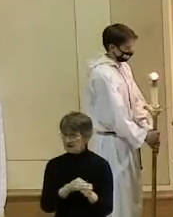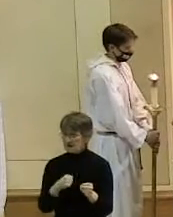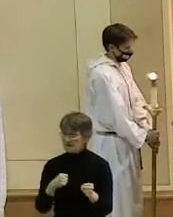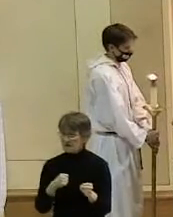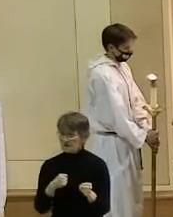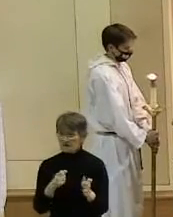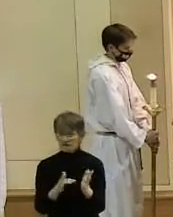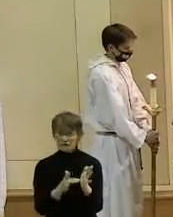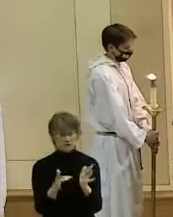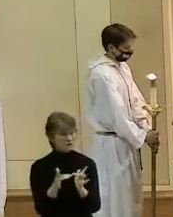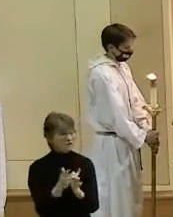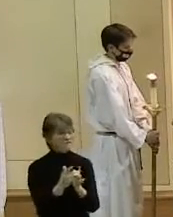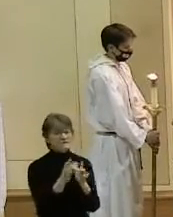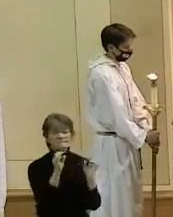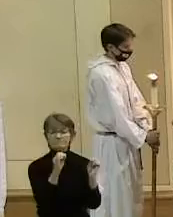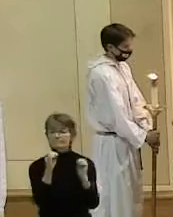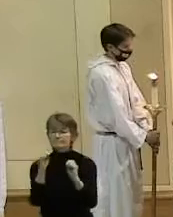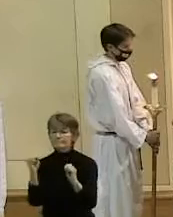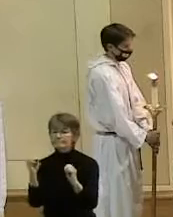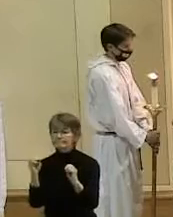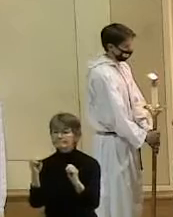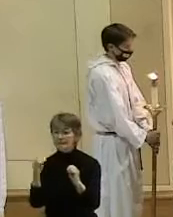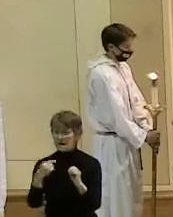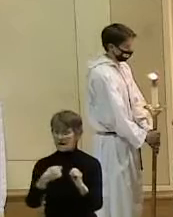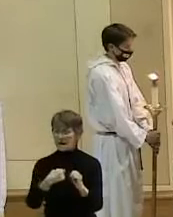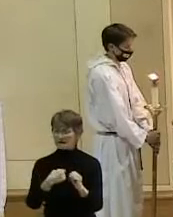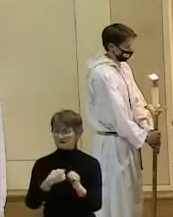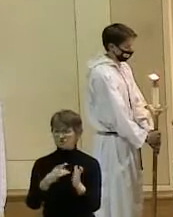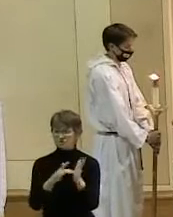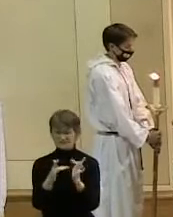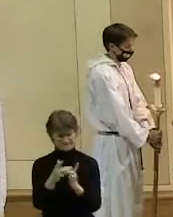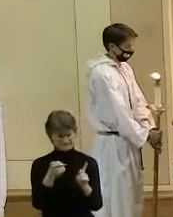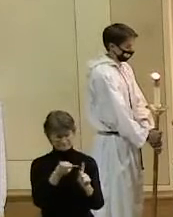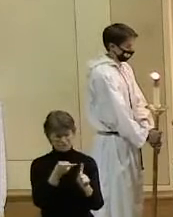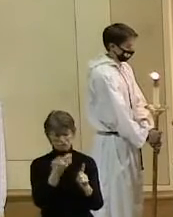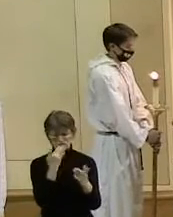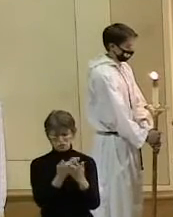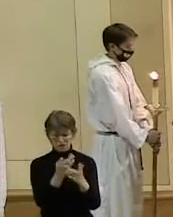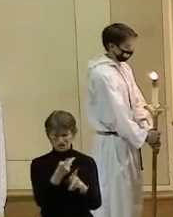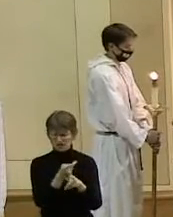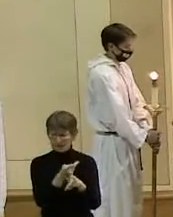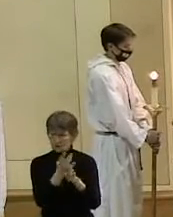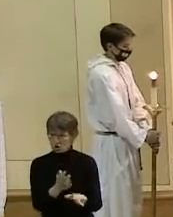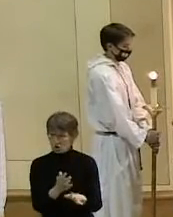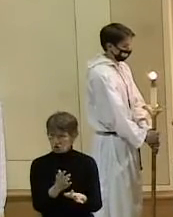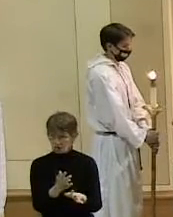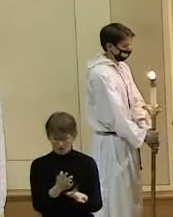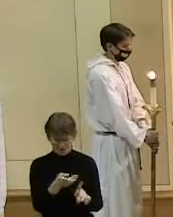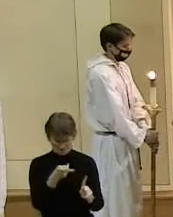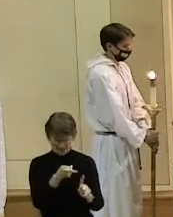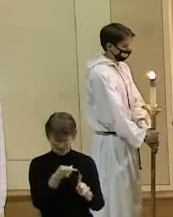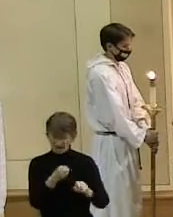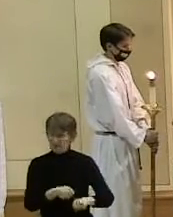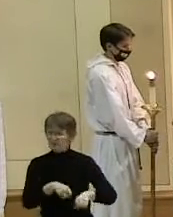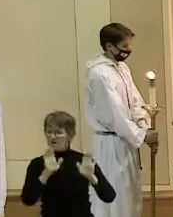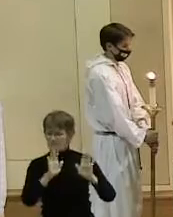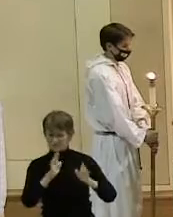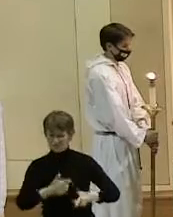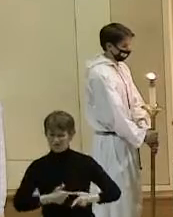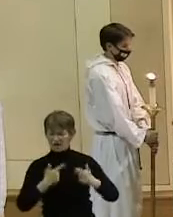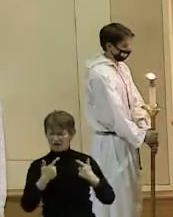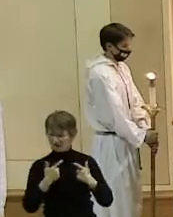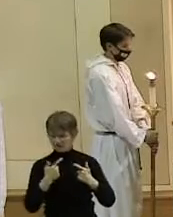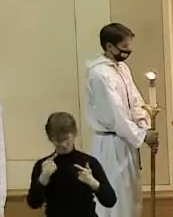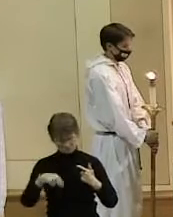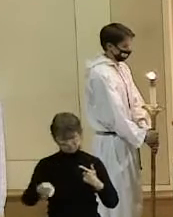Jesus said, I am the good shepherd. A good shepherd lays down his life for the sheep. A